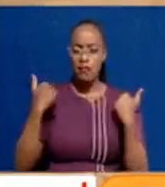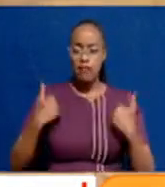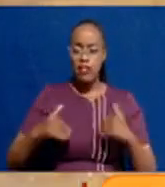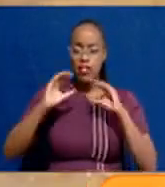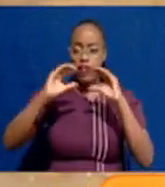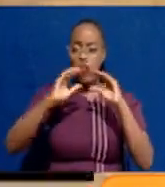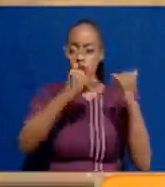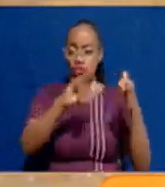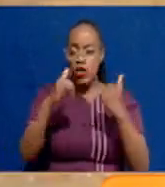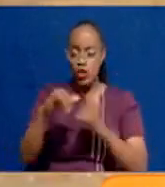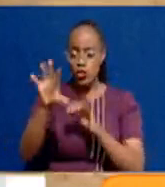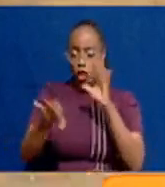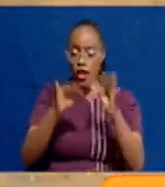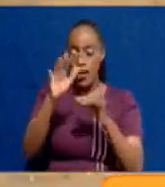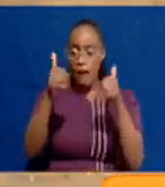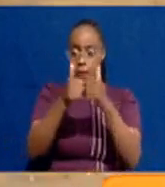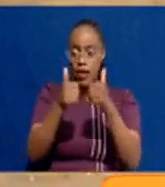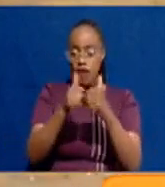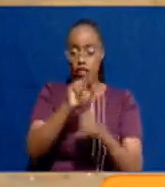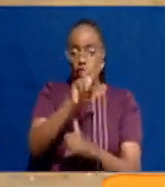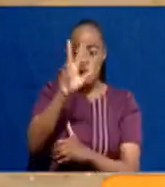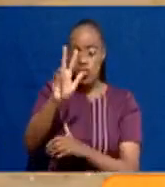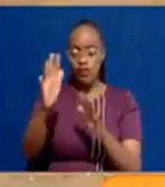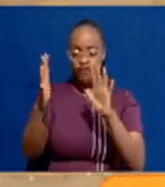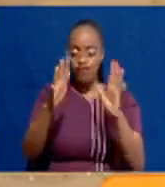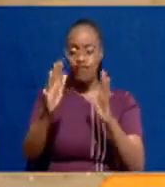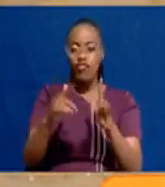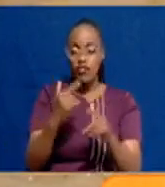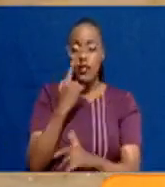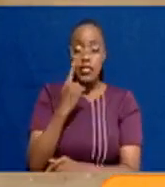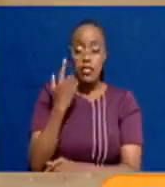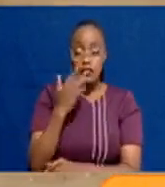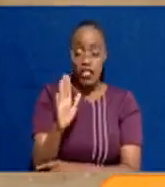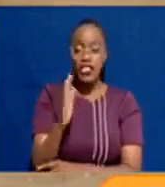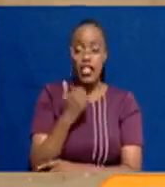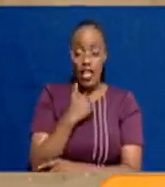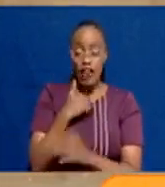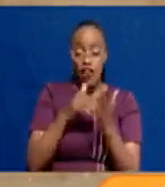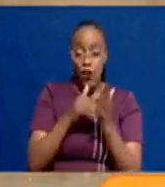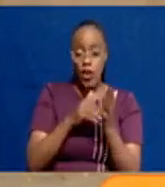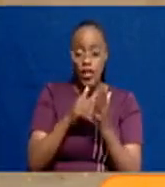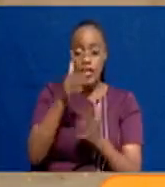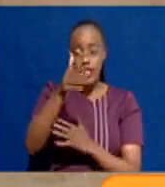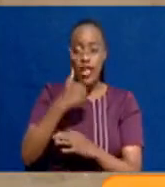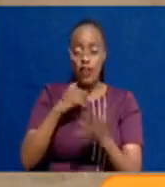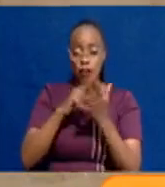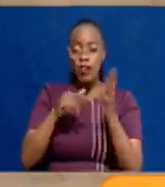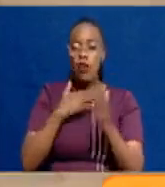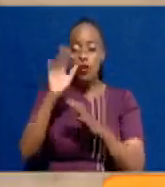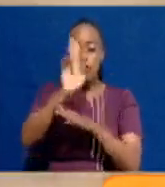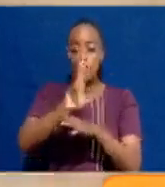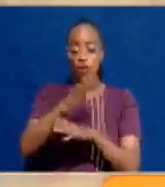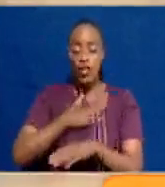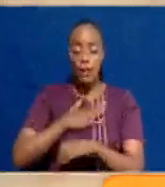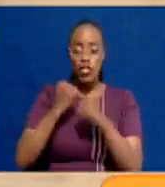coach nimejaribu kuanalyze game zao kama mbili tatu hivi, na nimeangalia wako na weakness pale nyuma, so nataka kutumia